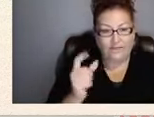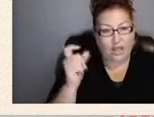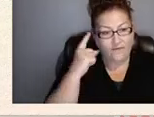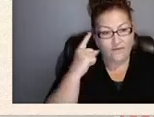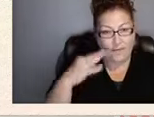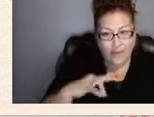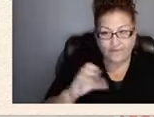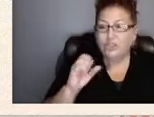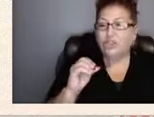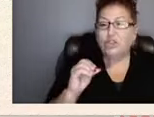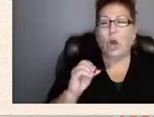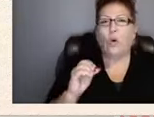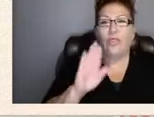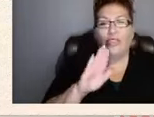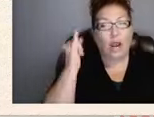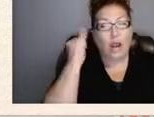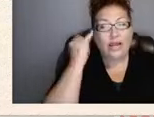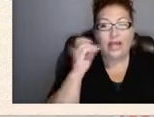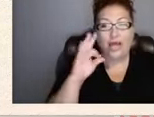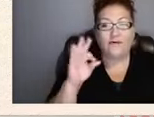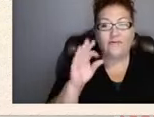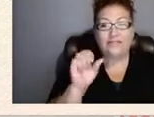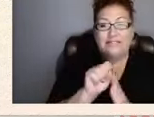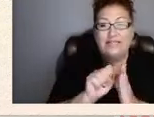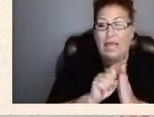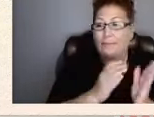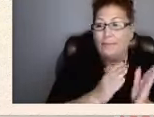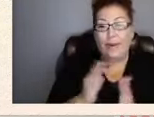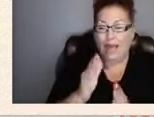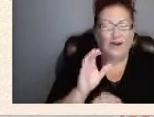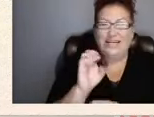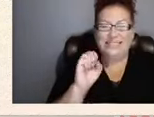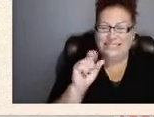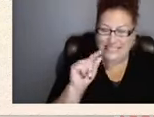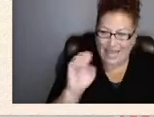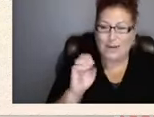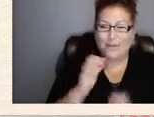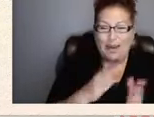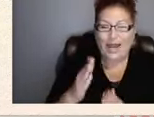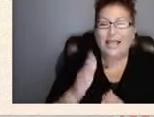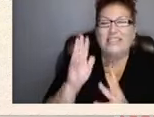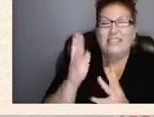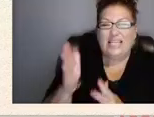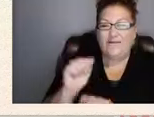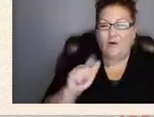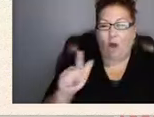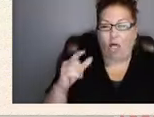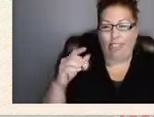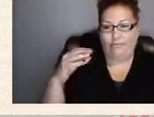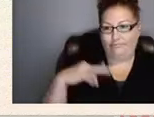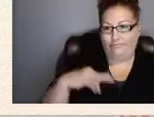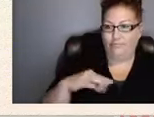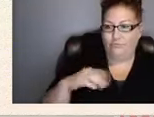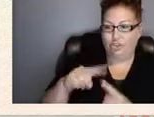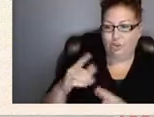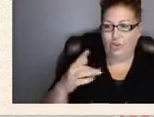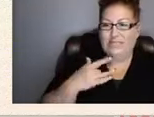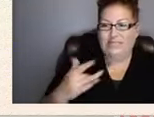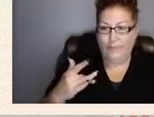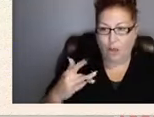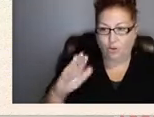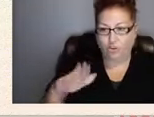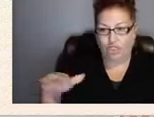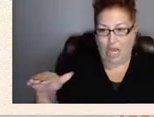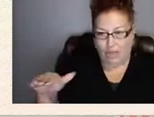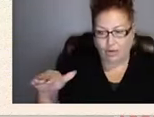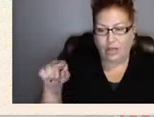their idea of estate planning is leave all of the assets to the typical child, and that